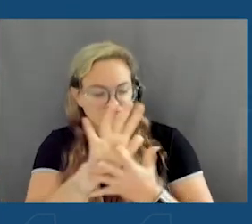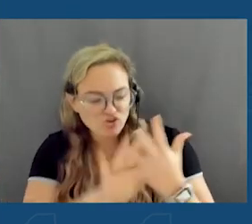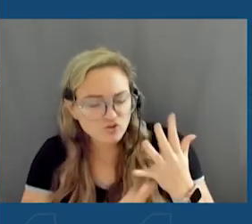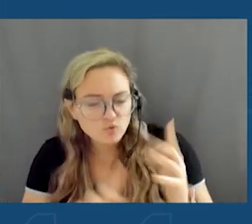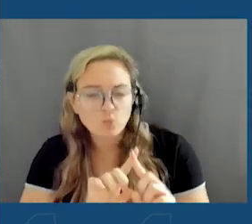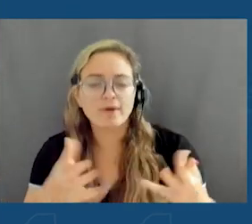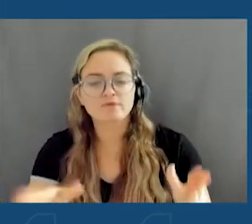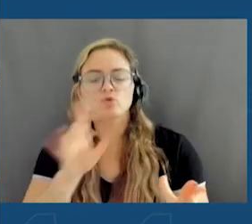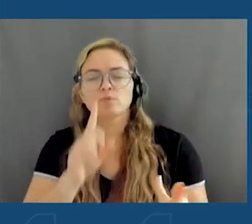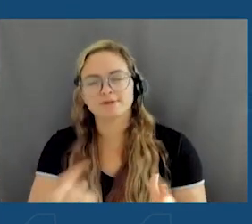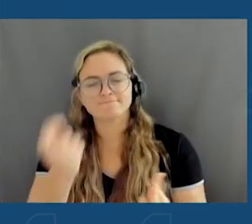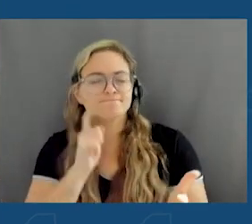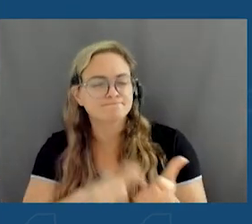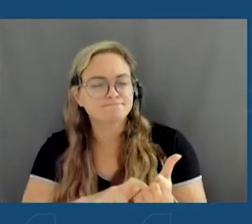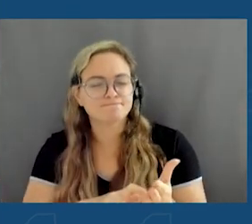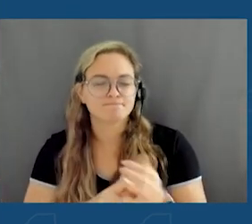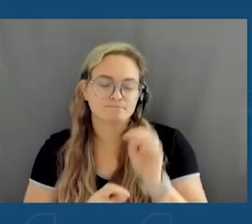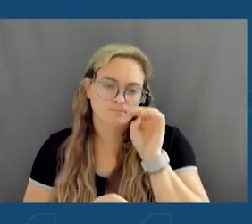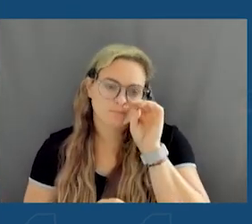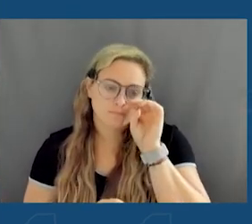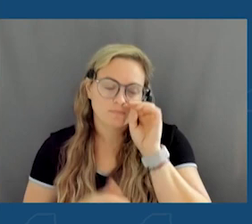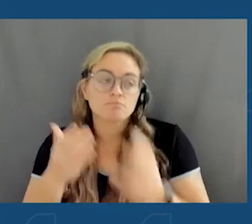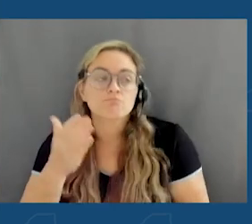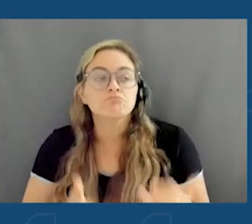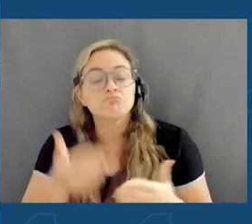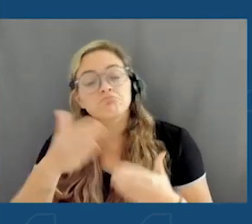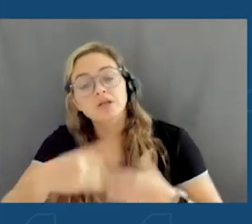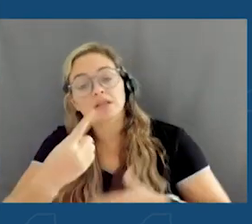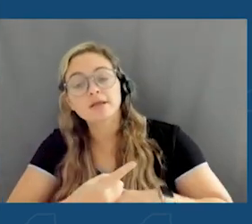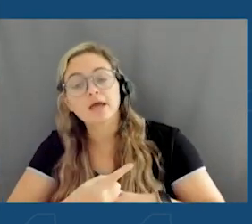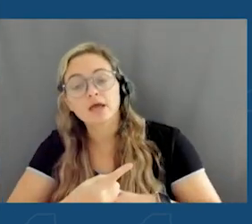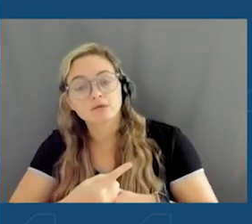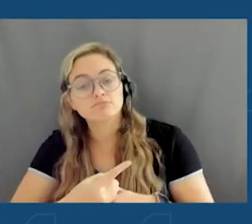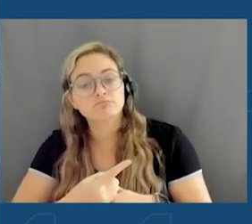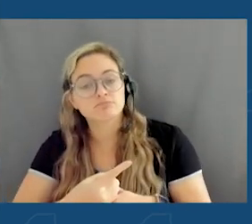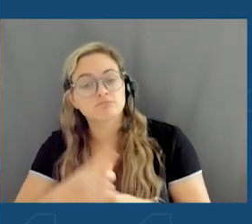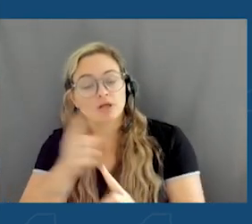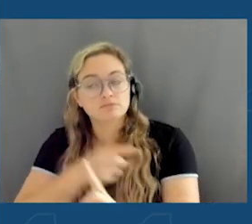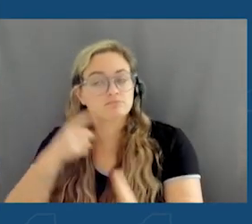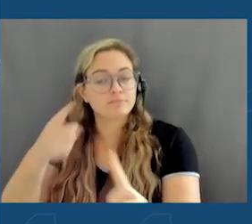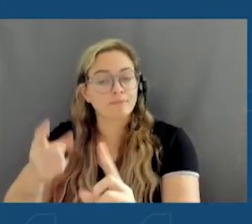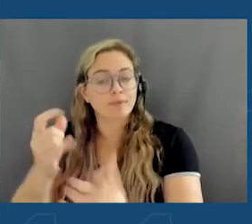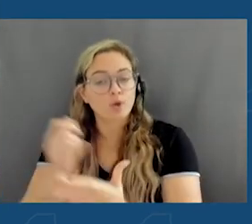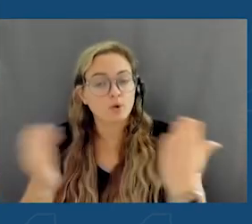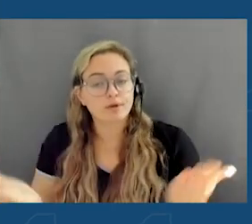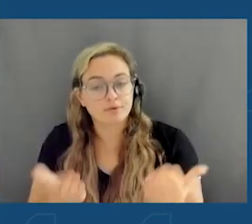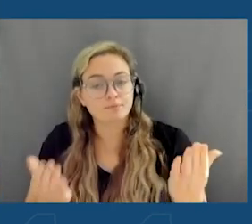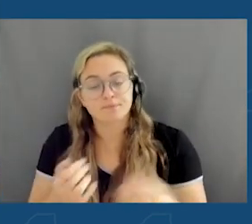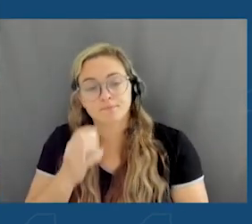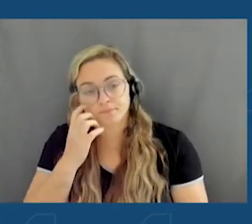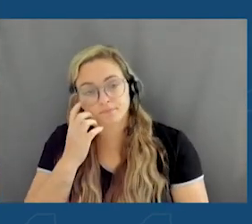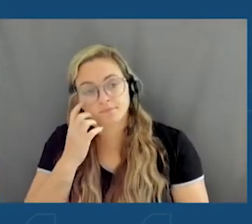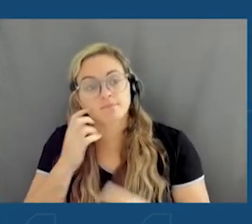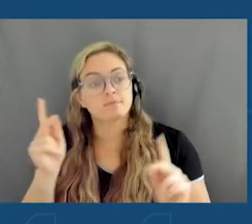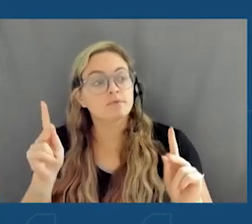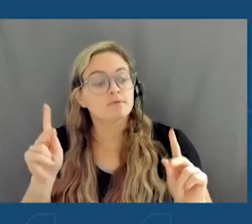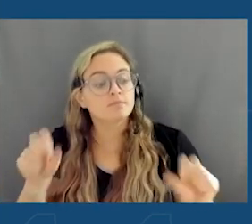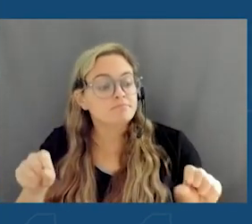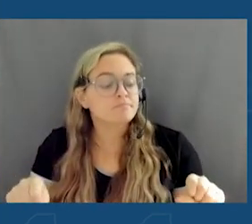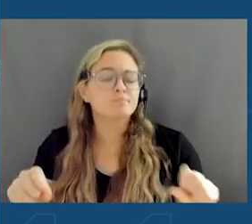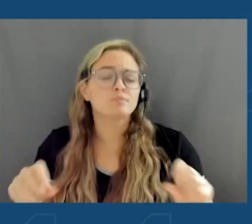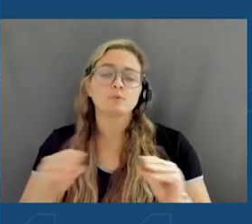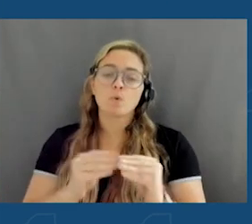harness. So perhaps at the end of the day, that'll be the power of the art that's created here. The ability for there to be more